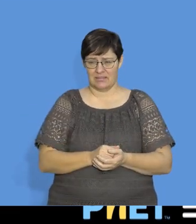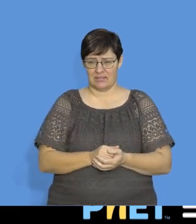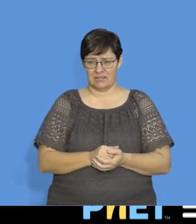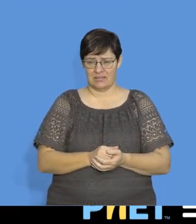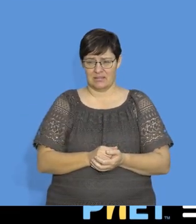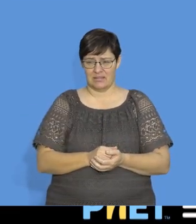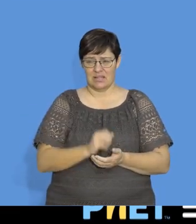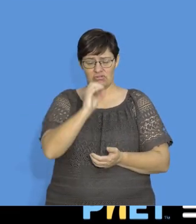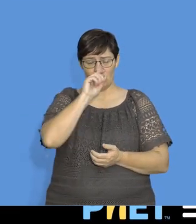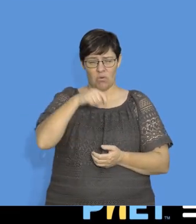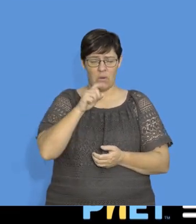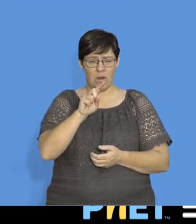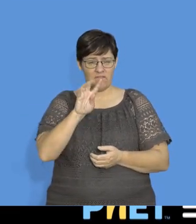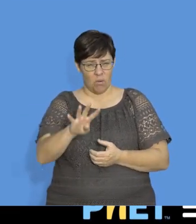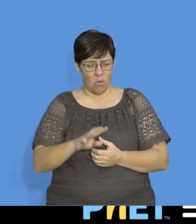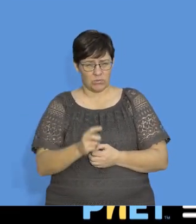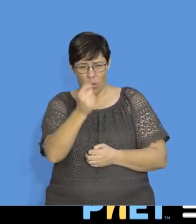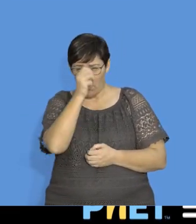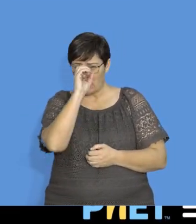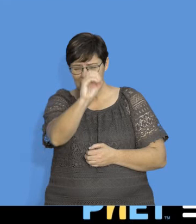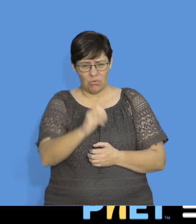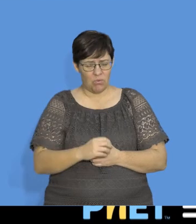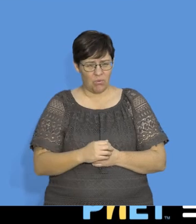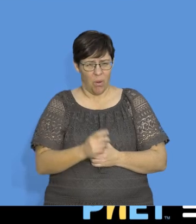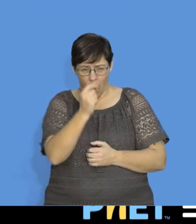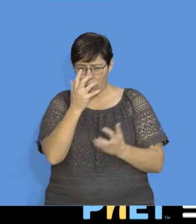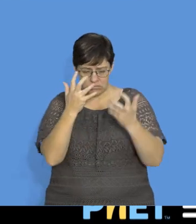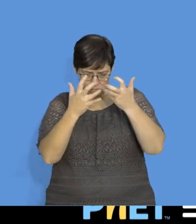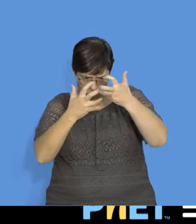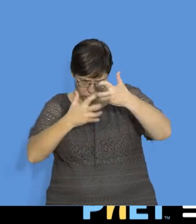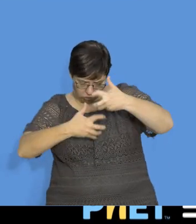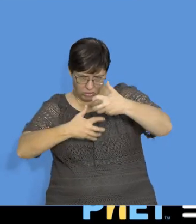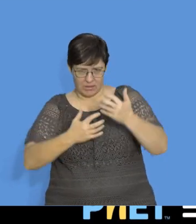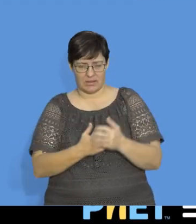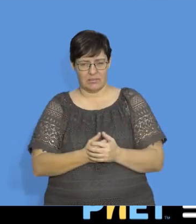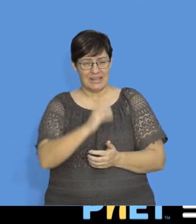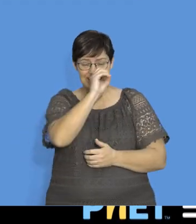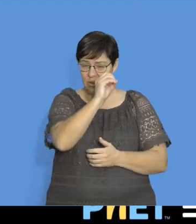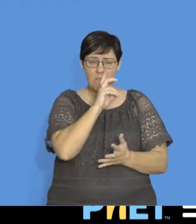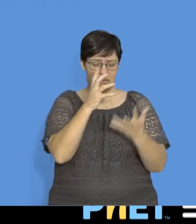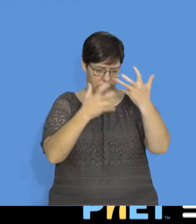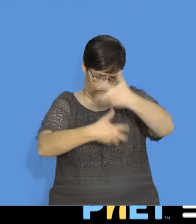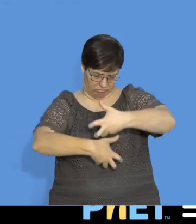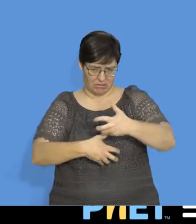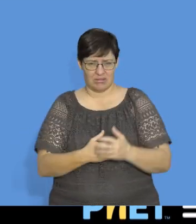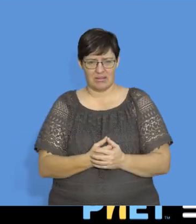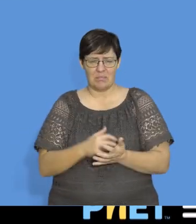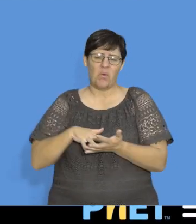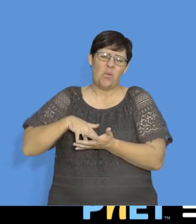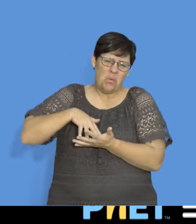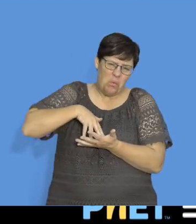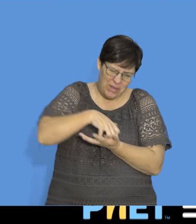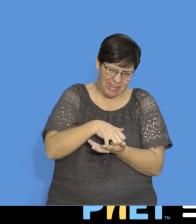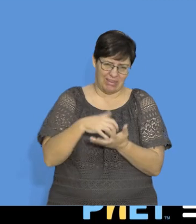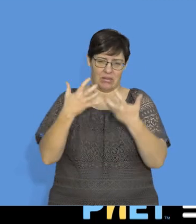is 0.114. It's close to 0. Remember that zero correlation is no correlation. So this is a